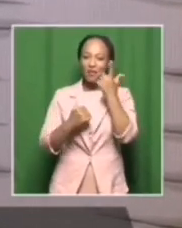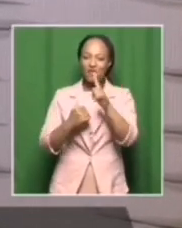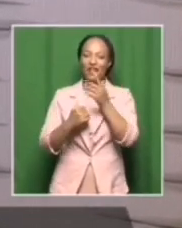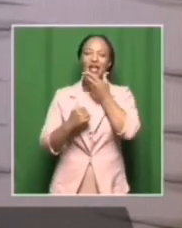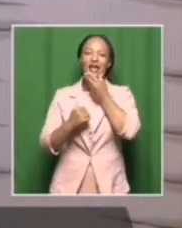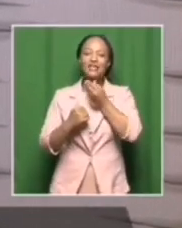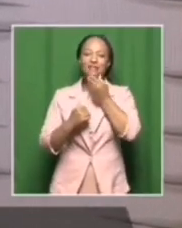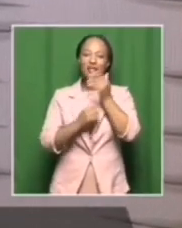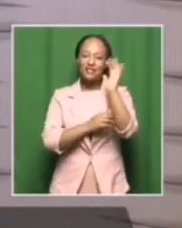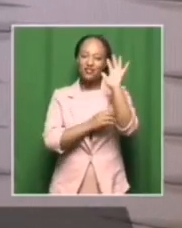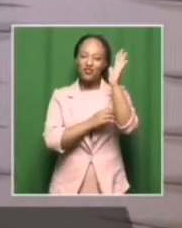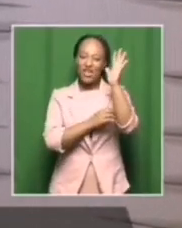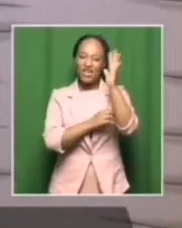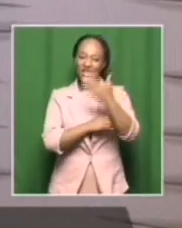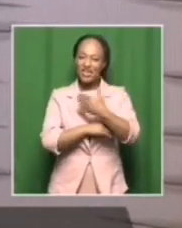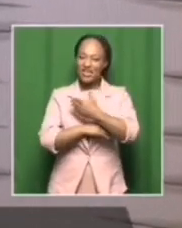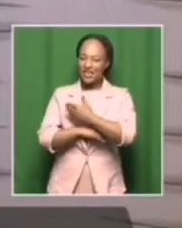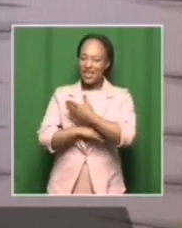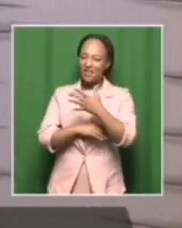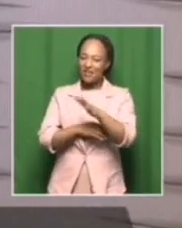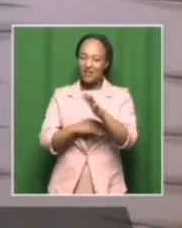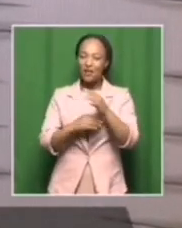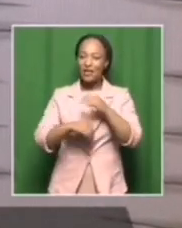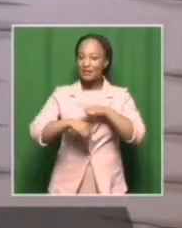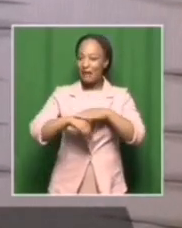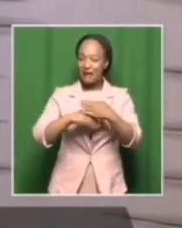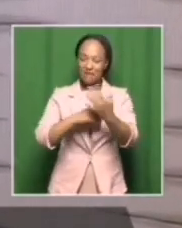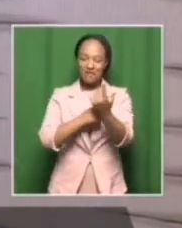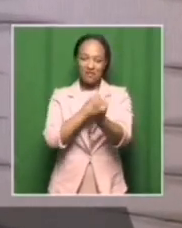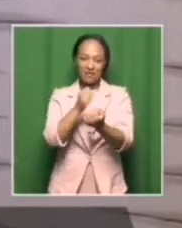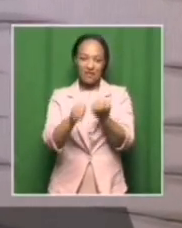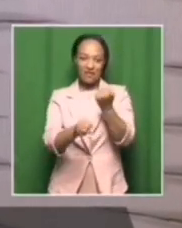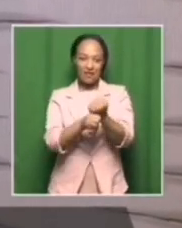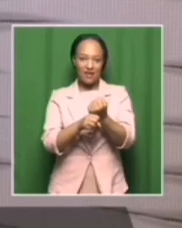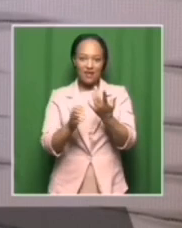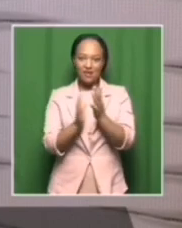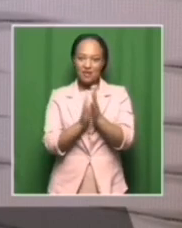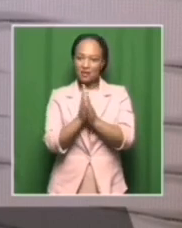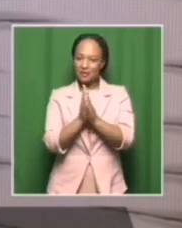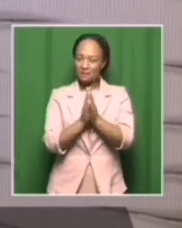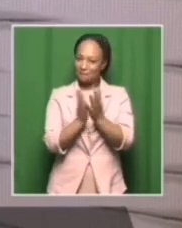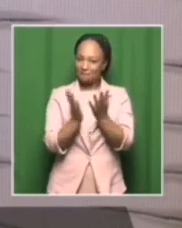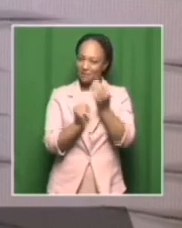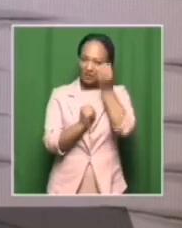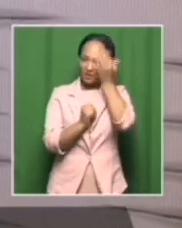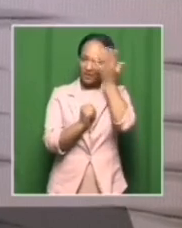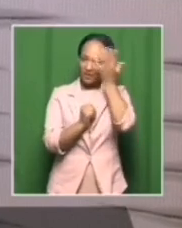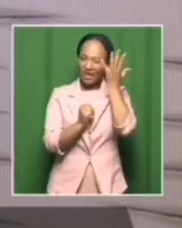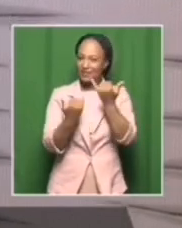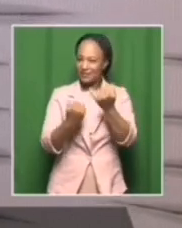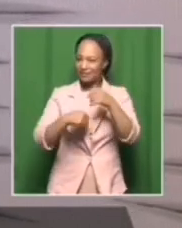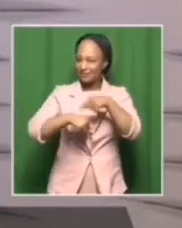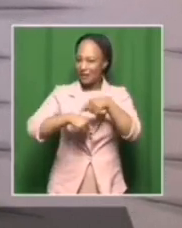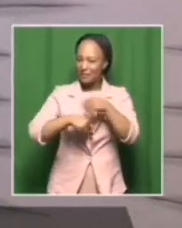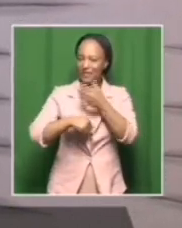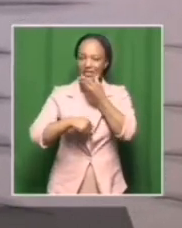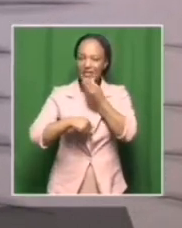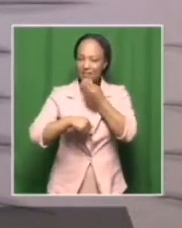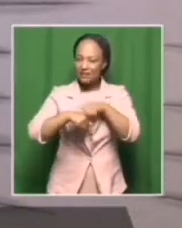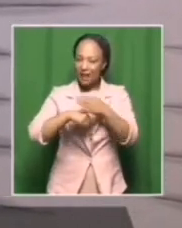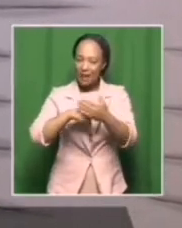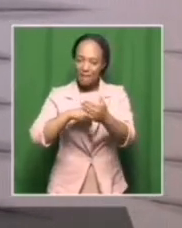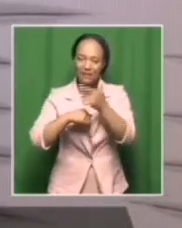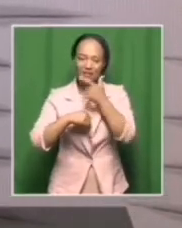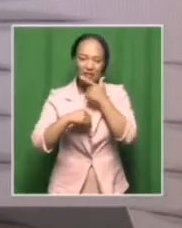tree that's been erected over this time of the year. And of course, you kind of can't forget that it is the festive time, it is the holiday season, and